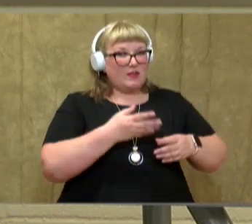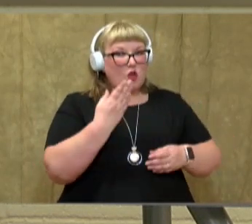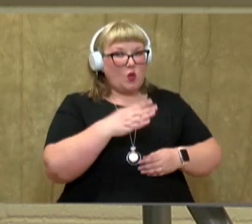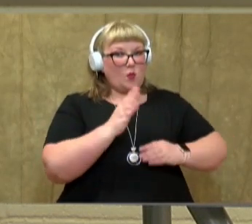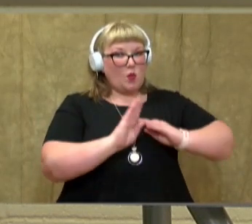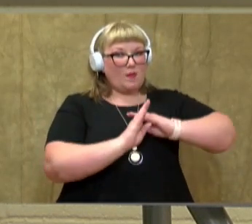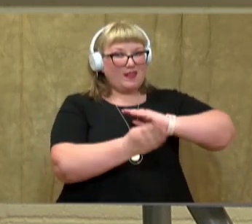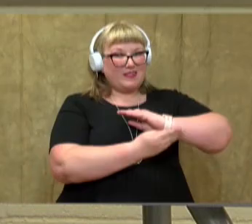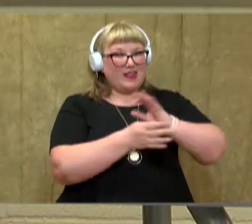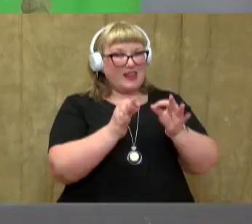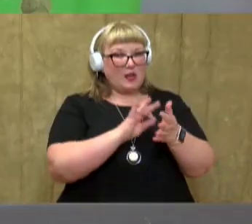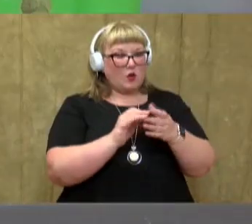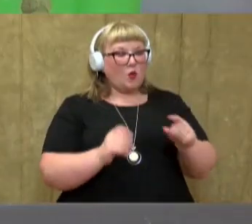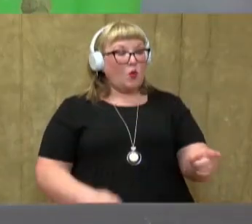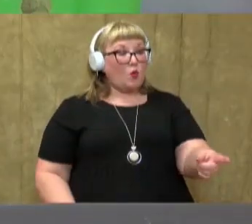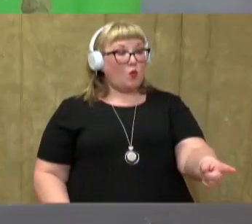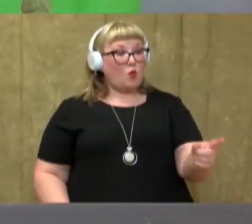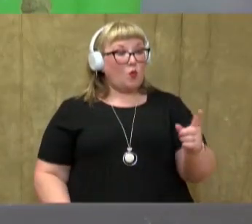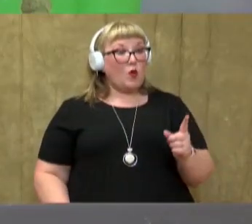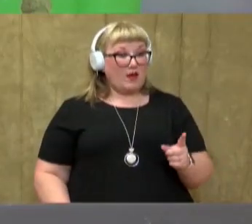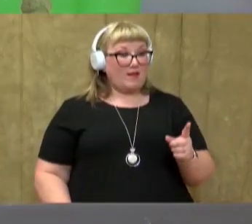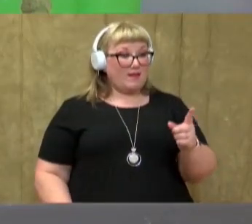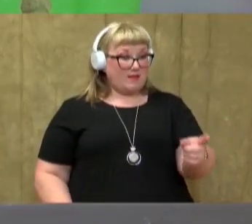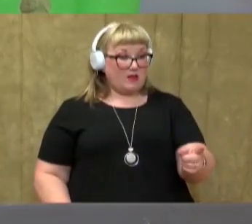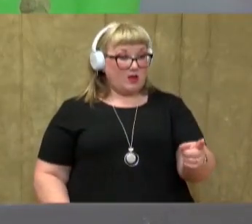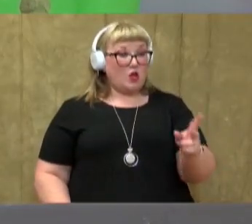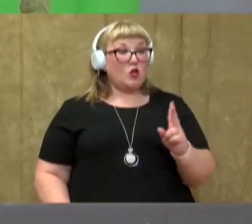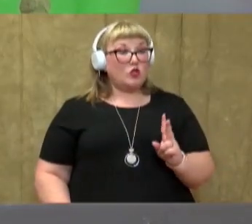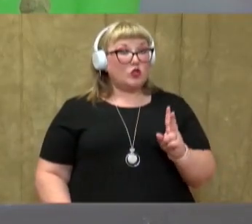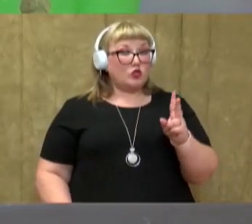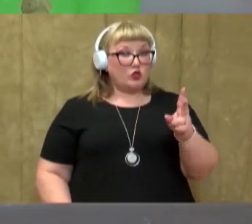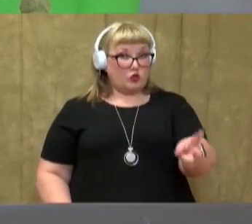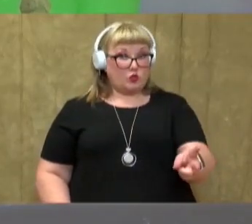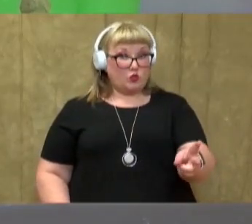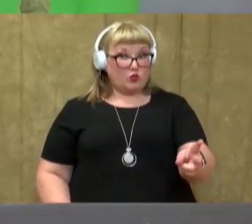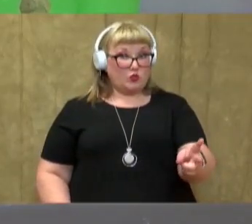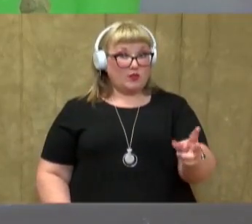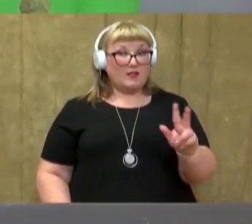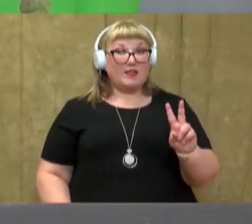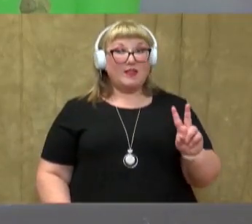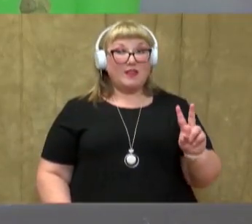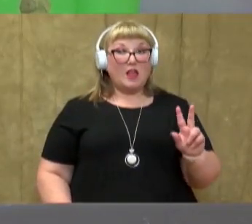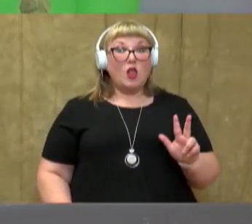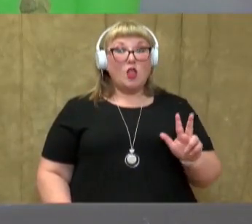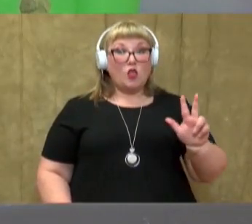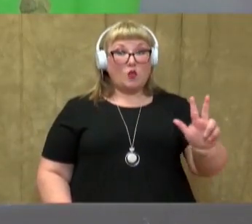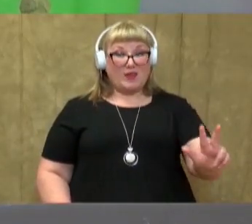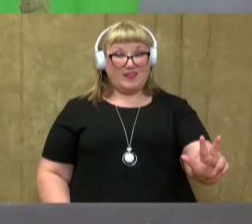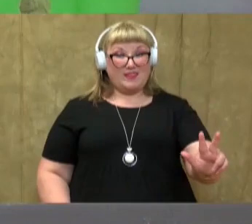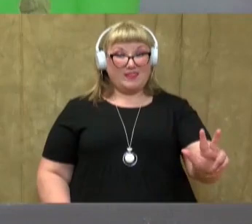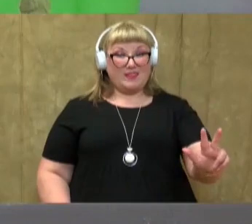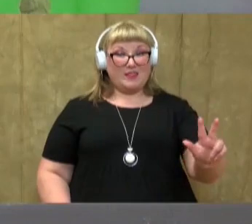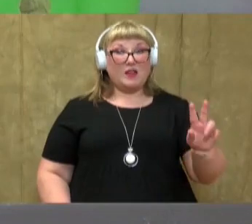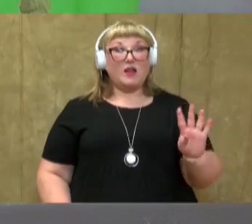blue basket. Count with me. One, two,